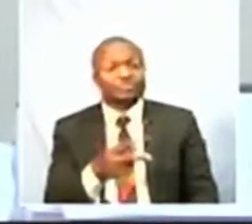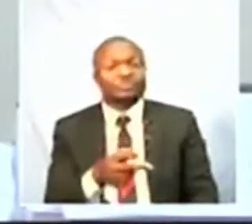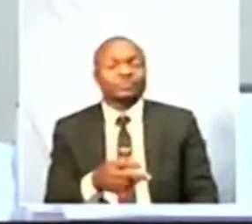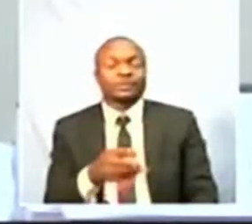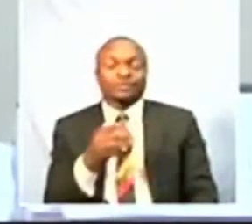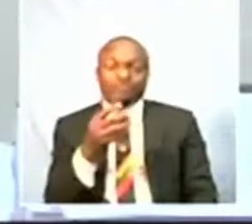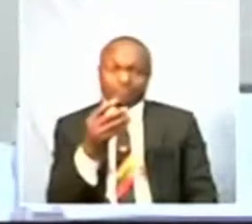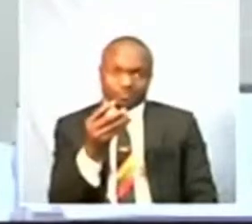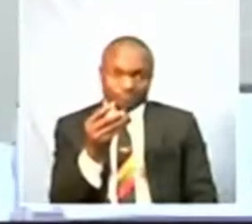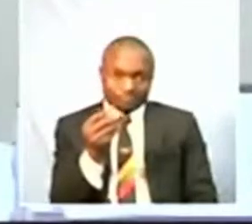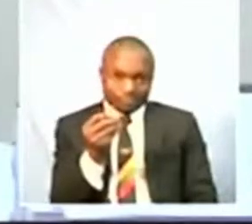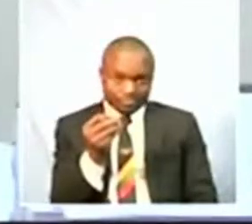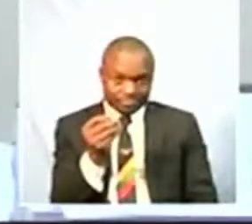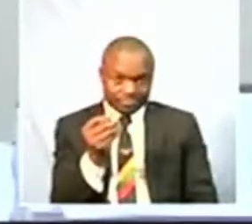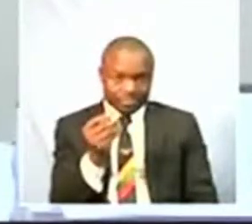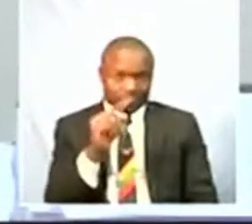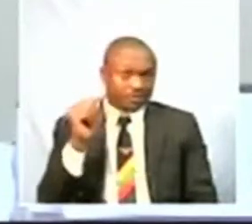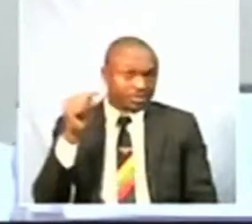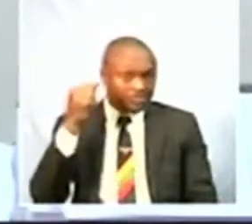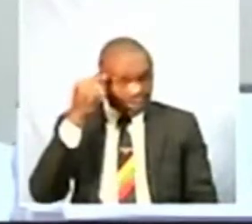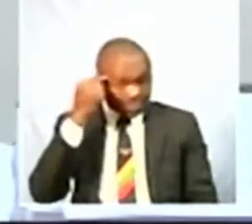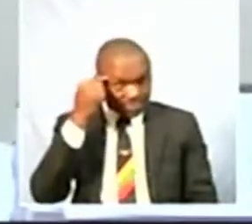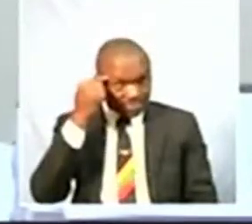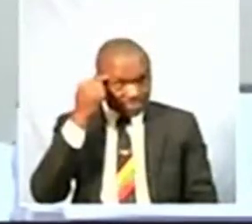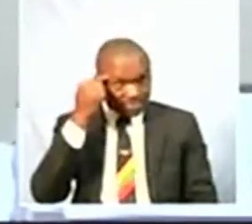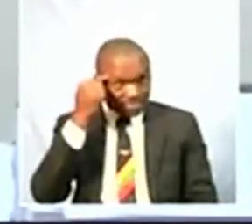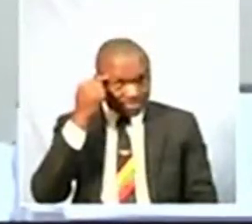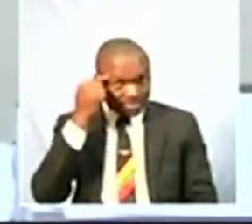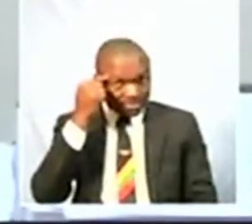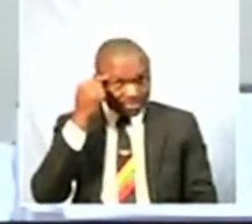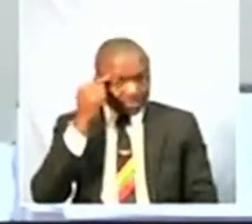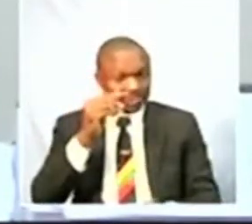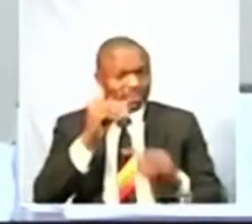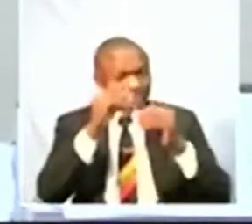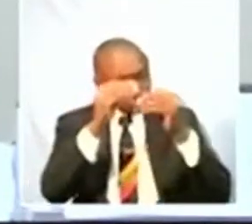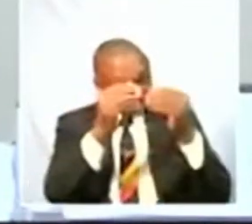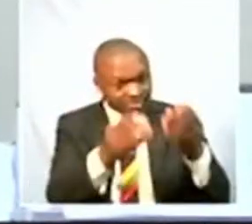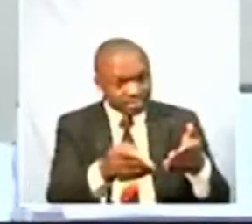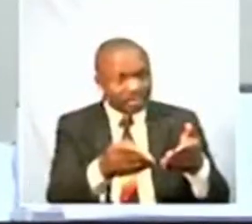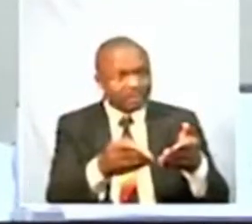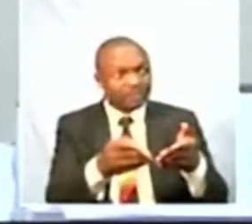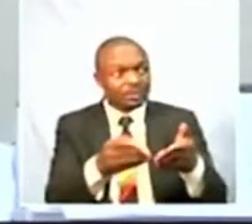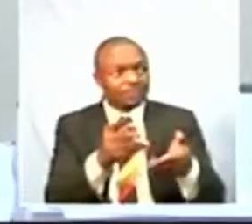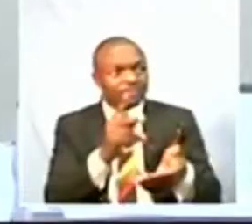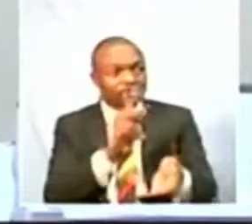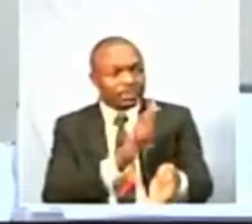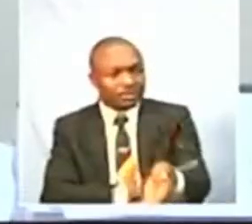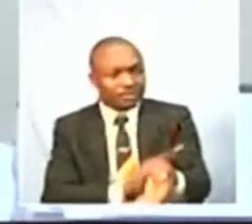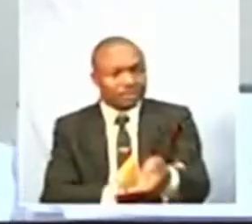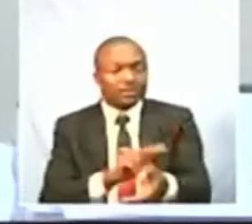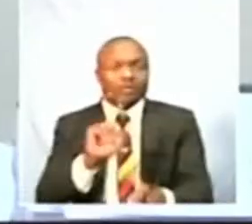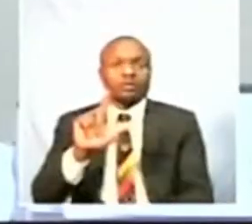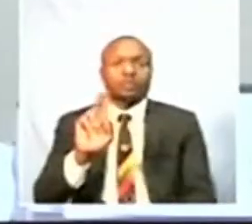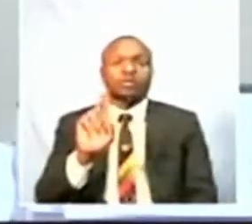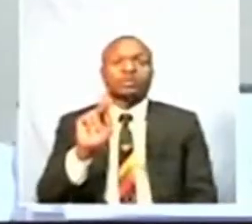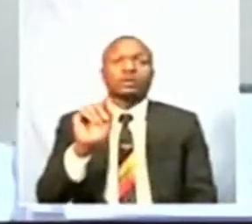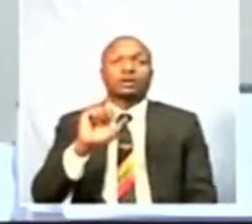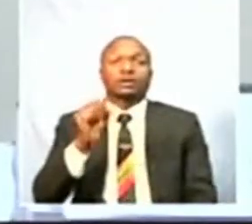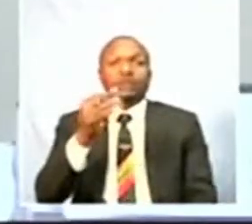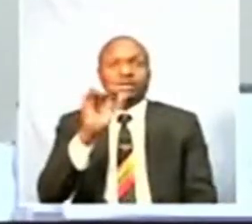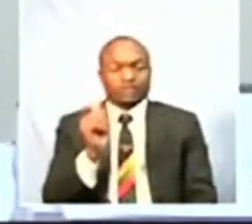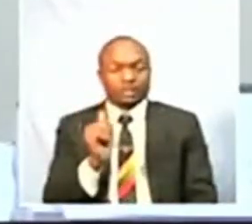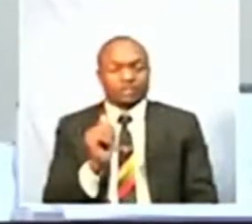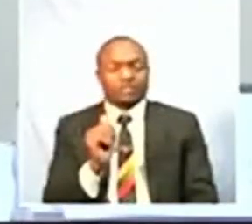the monies that the government are giving to KASAMA and Lukasha Council are